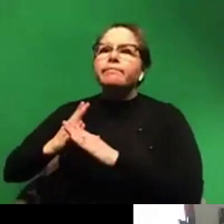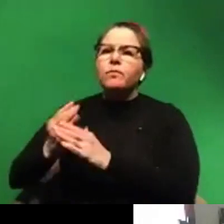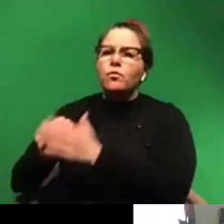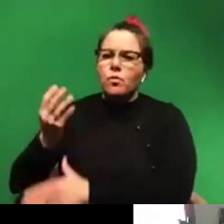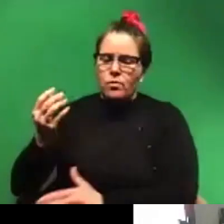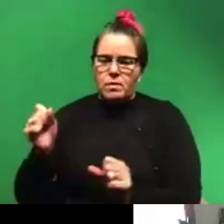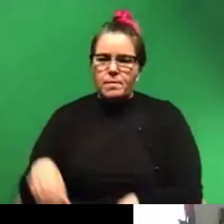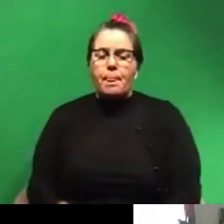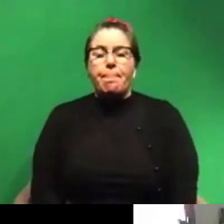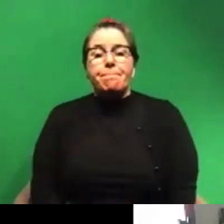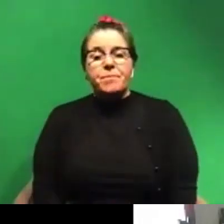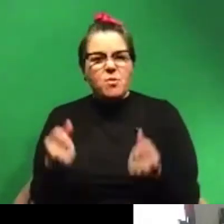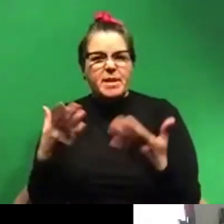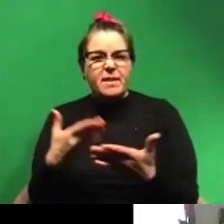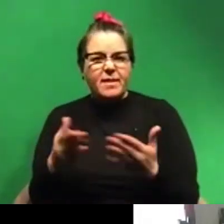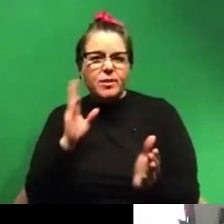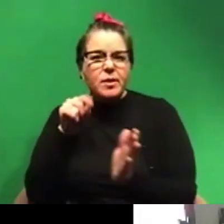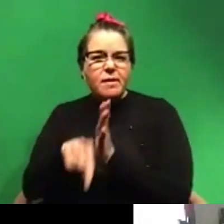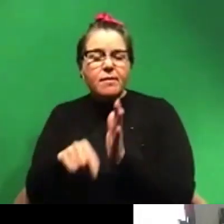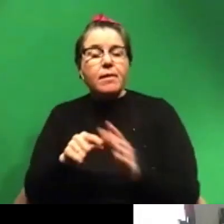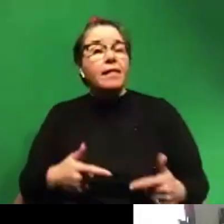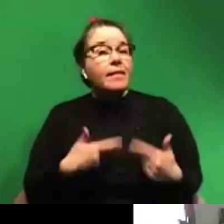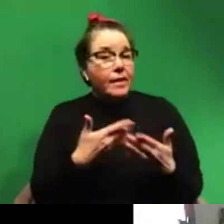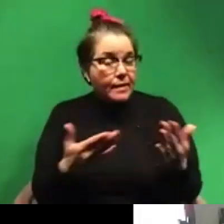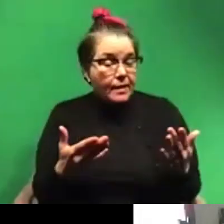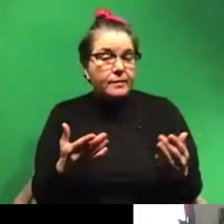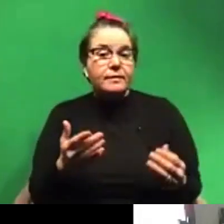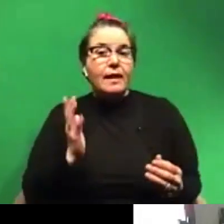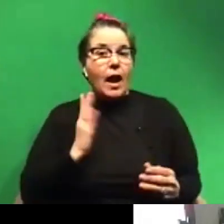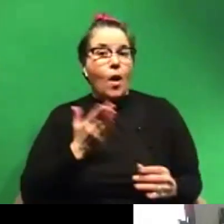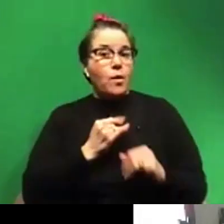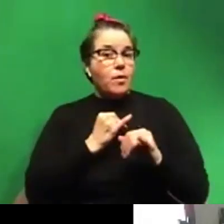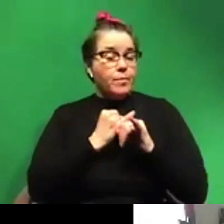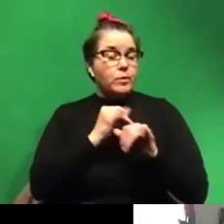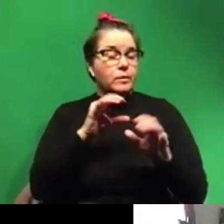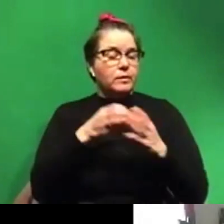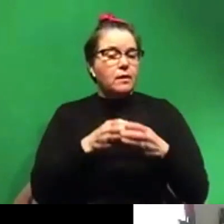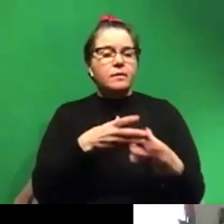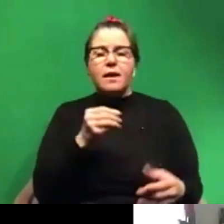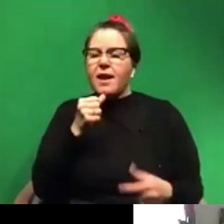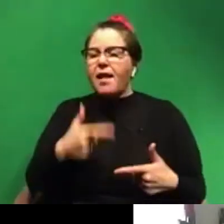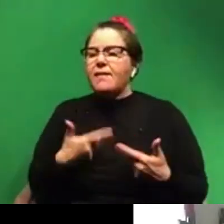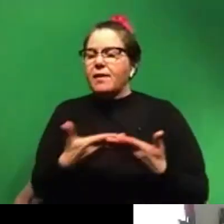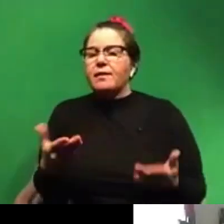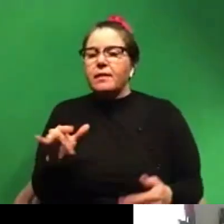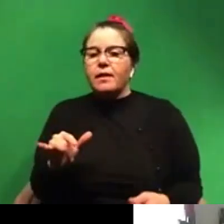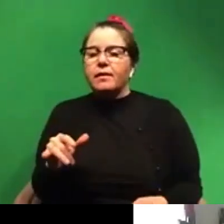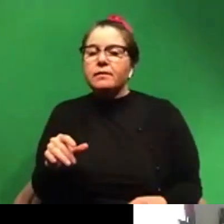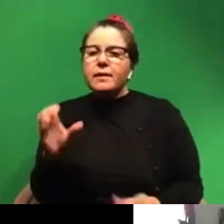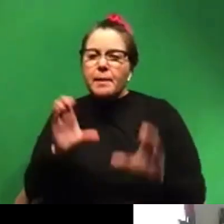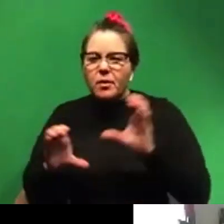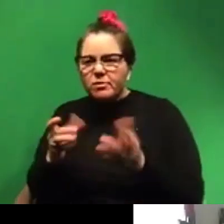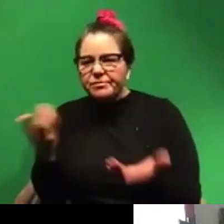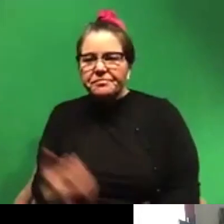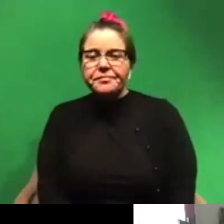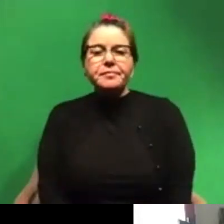a lot of things kill microbes, both living things like our immune cells and not living things like chemicals.